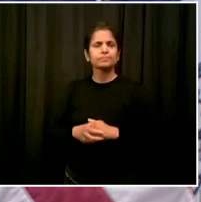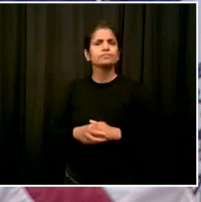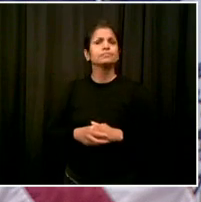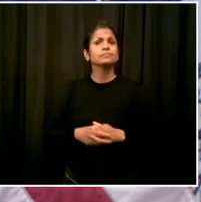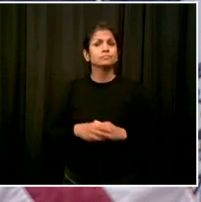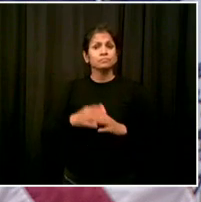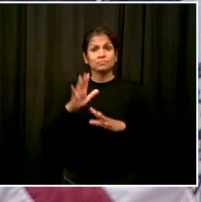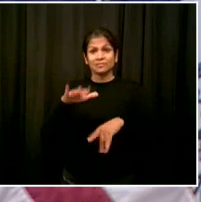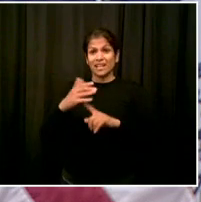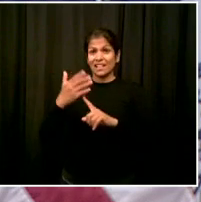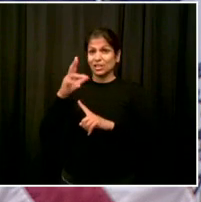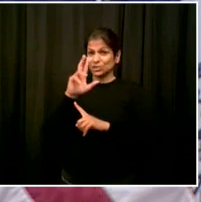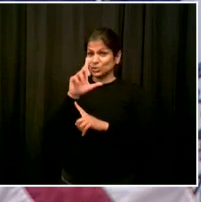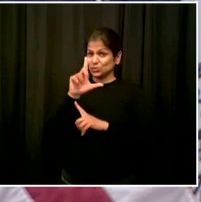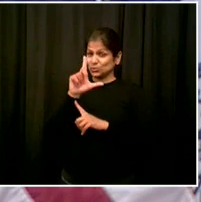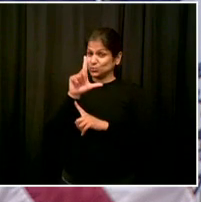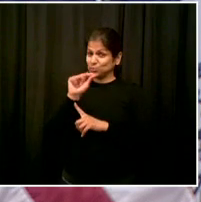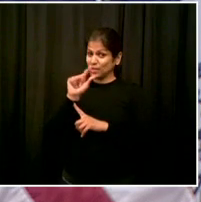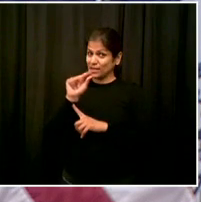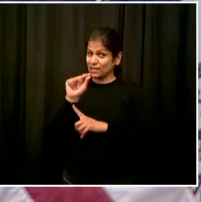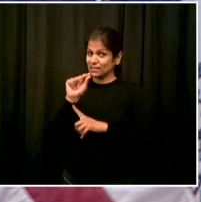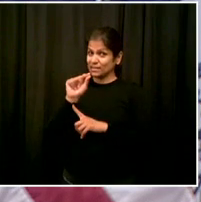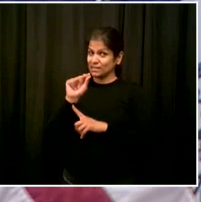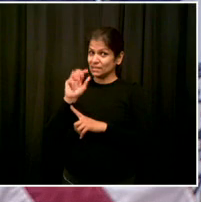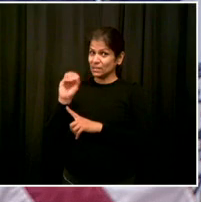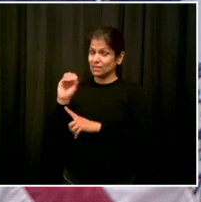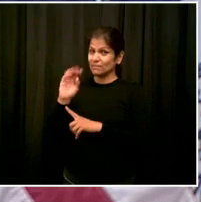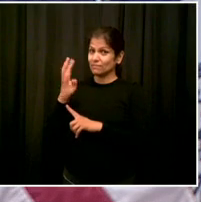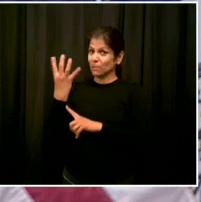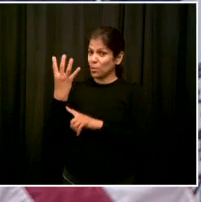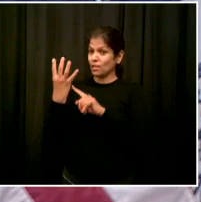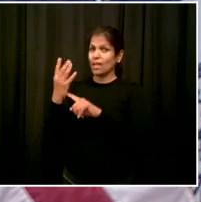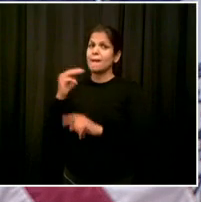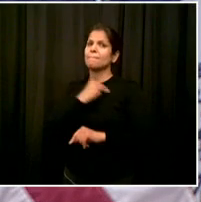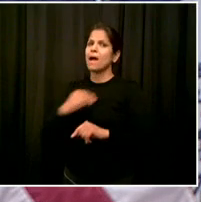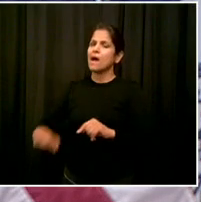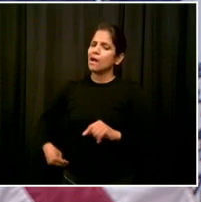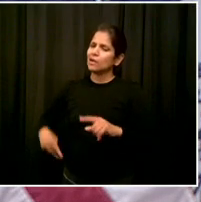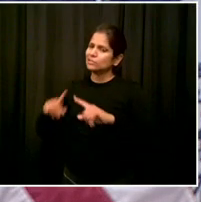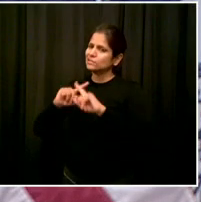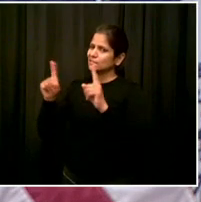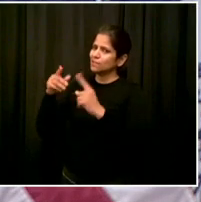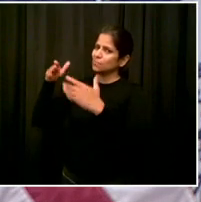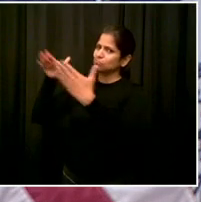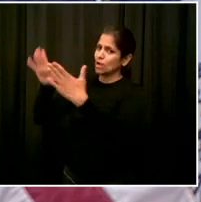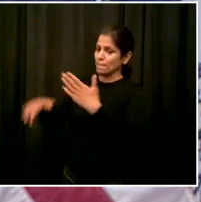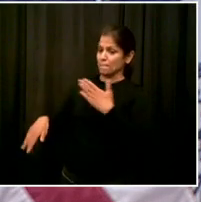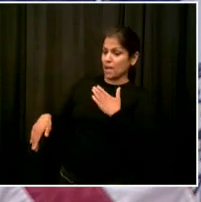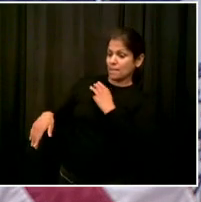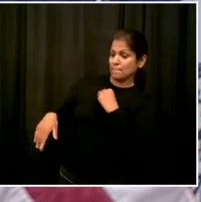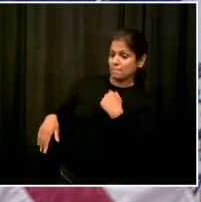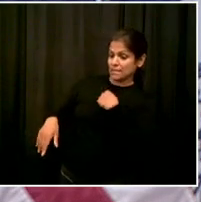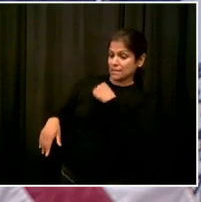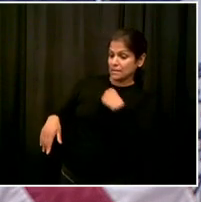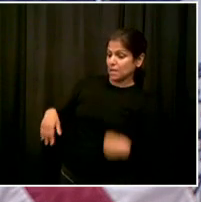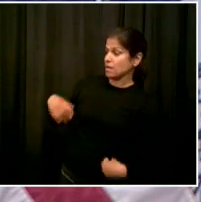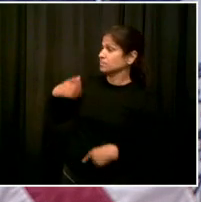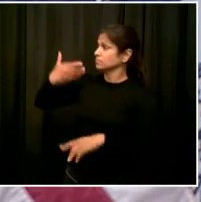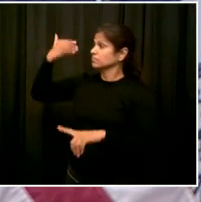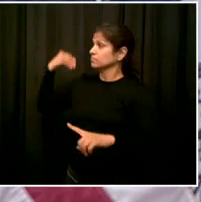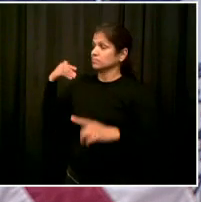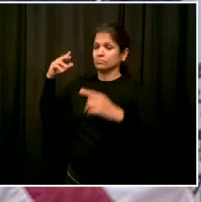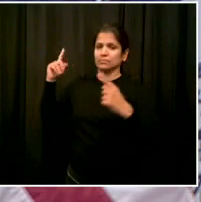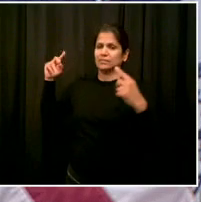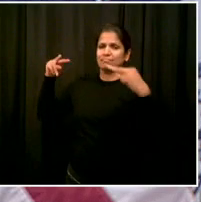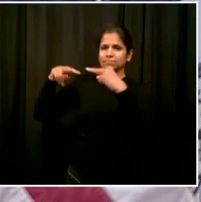police discipline than I take or Commissioner Shea takes. And I don't know the details of that, but I do know